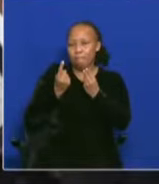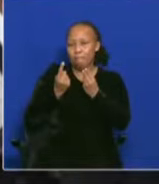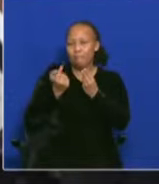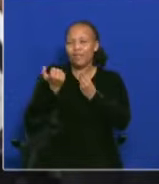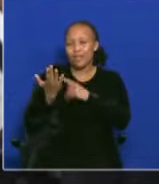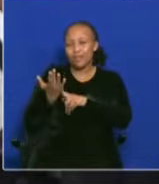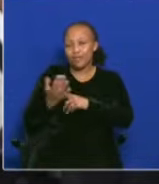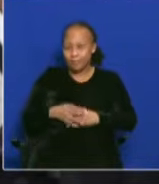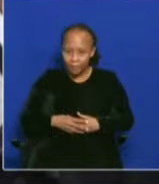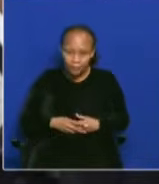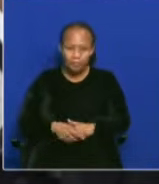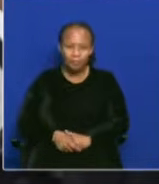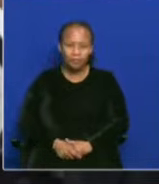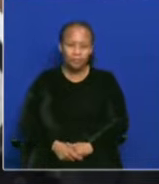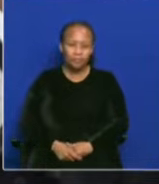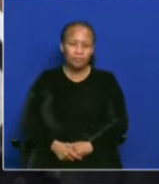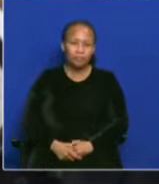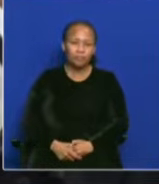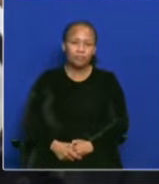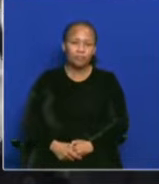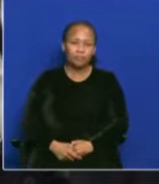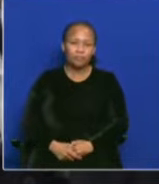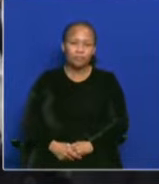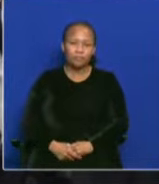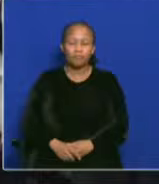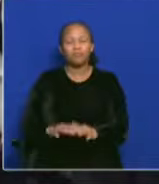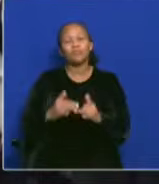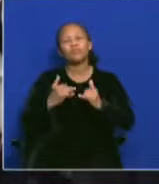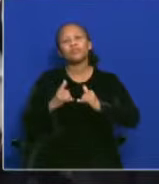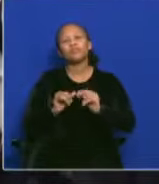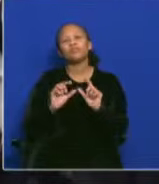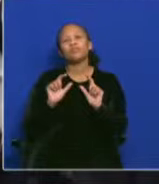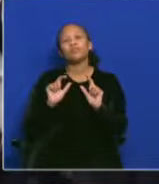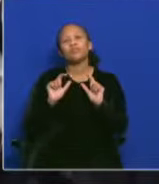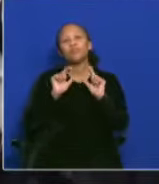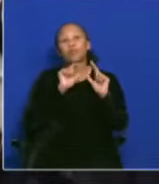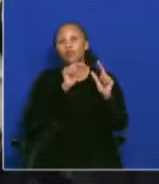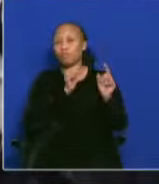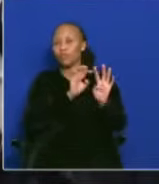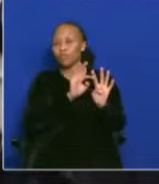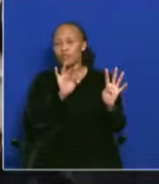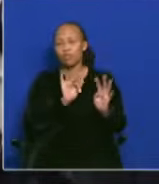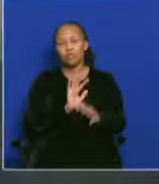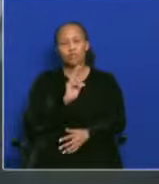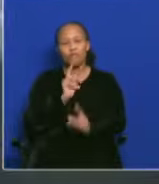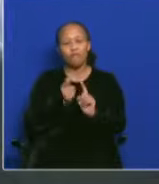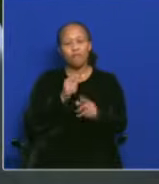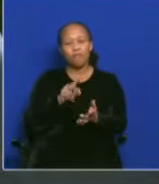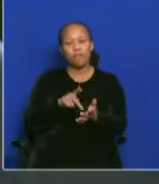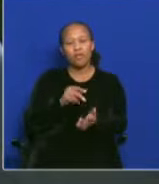What we then see, Commissioners, from page 6230,